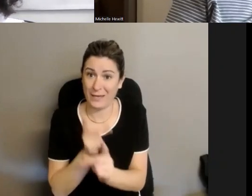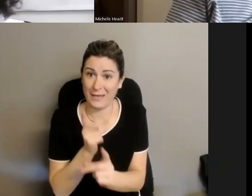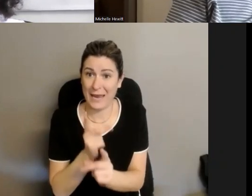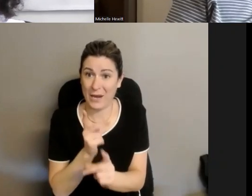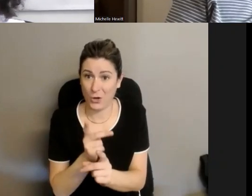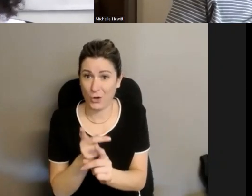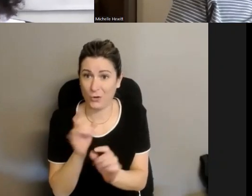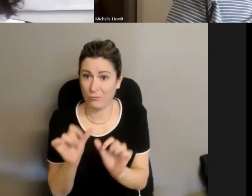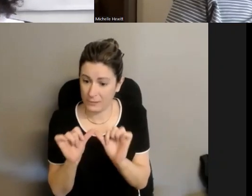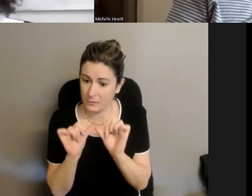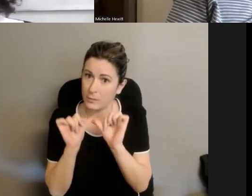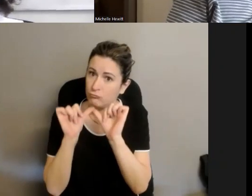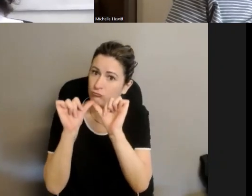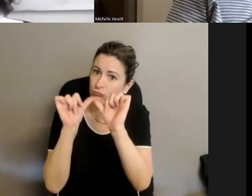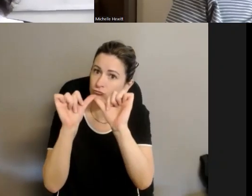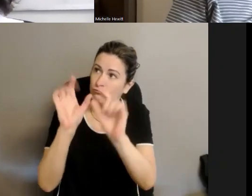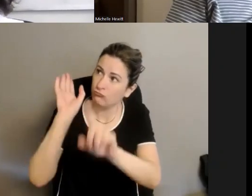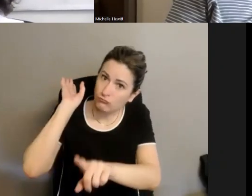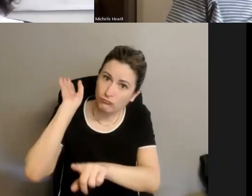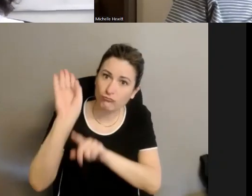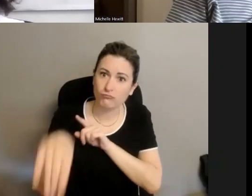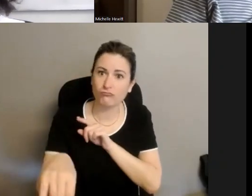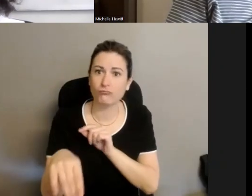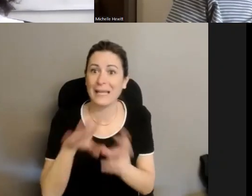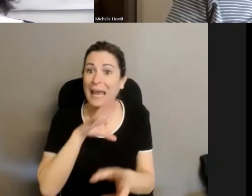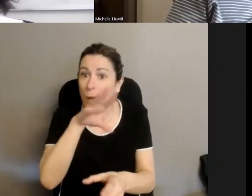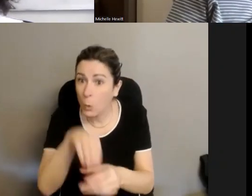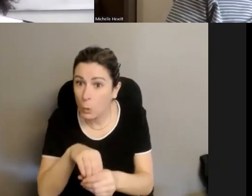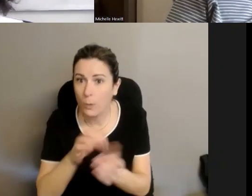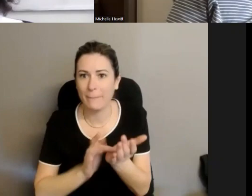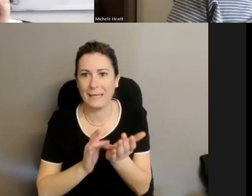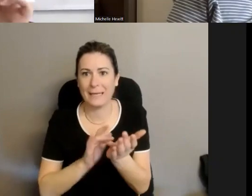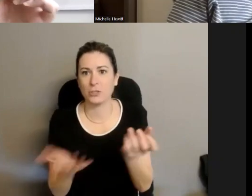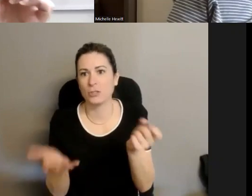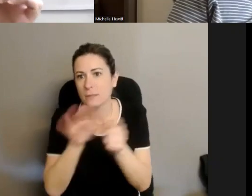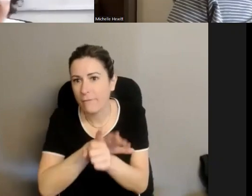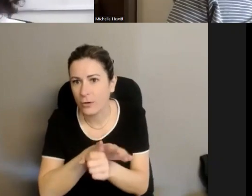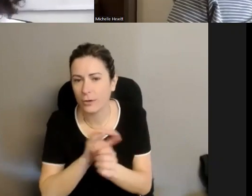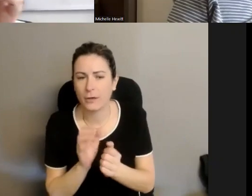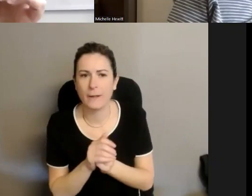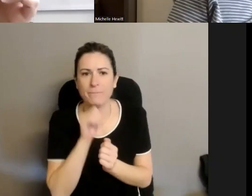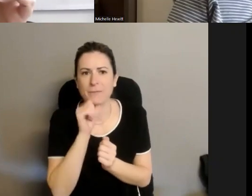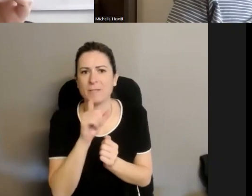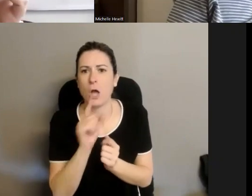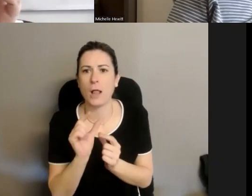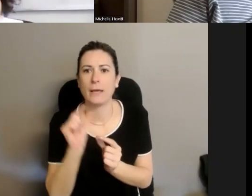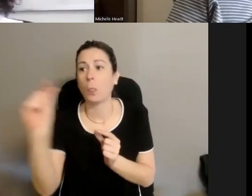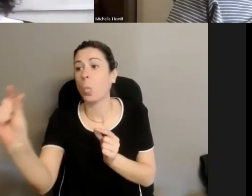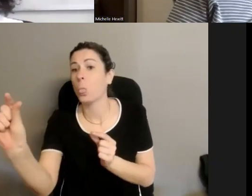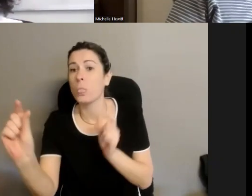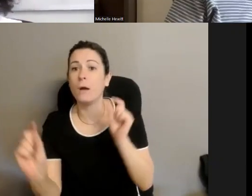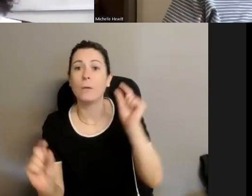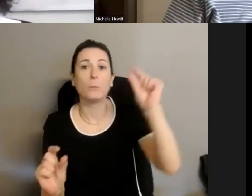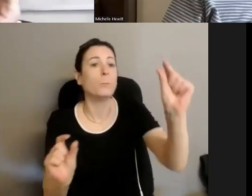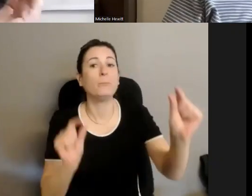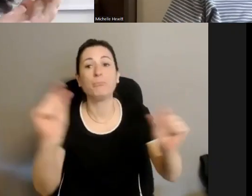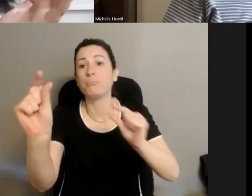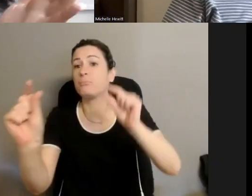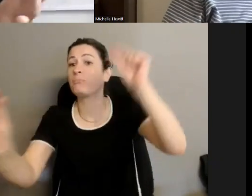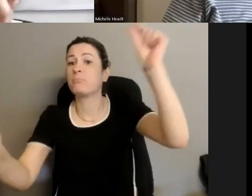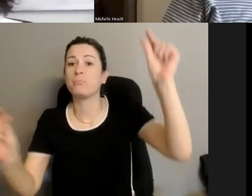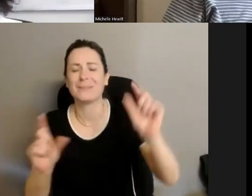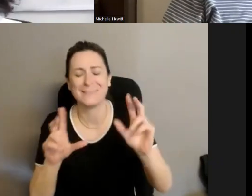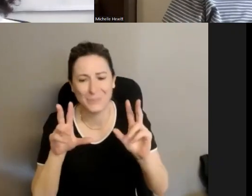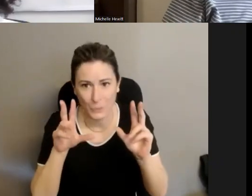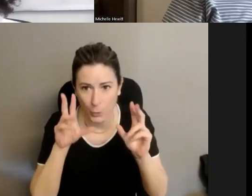are required, it's covered. So it's not just like pieces and bites here and there, but like all around